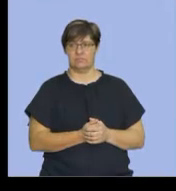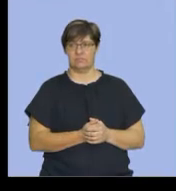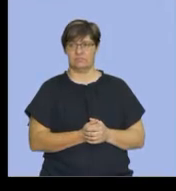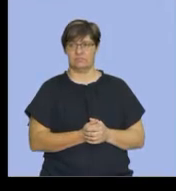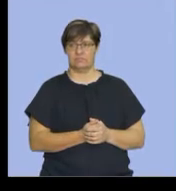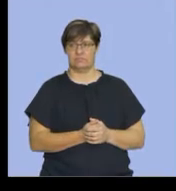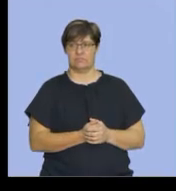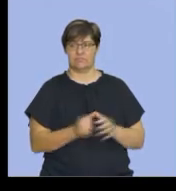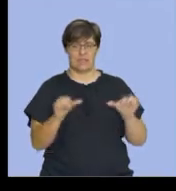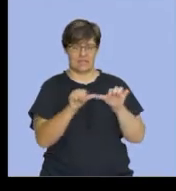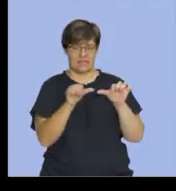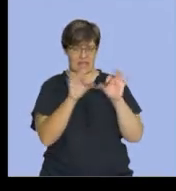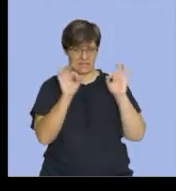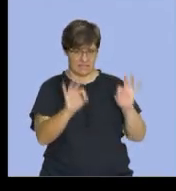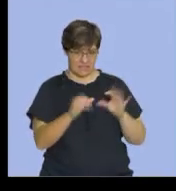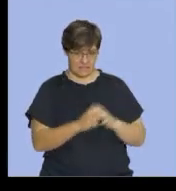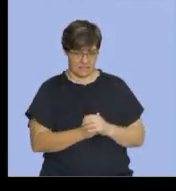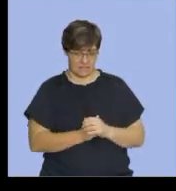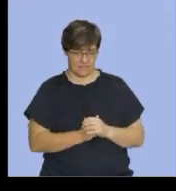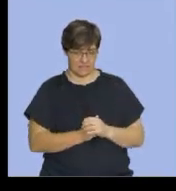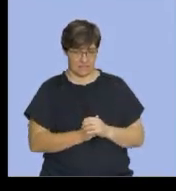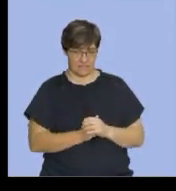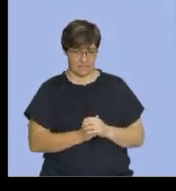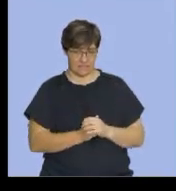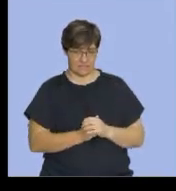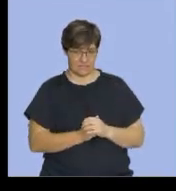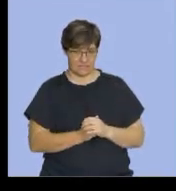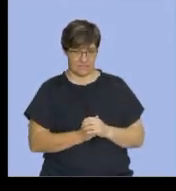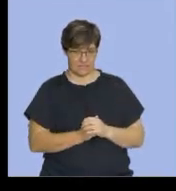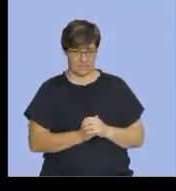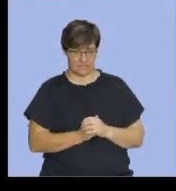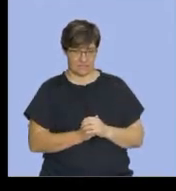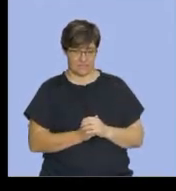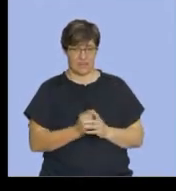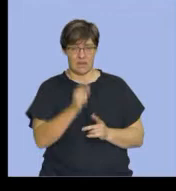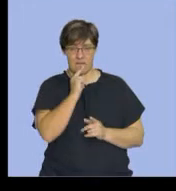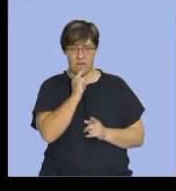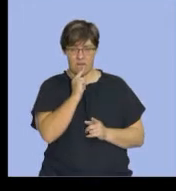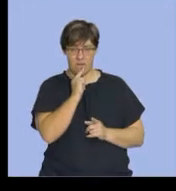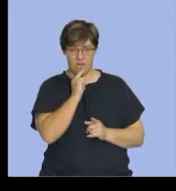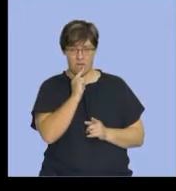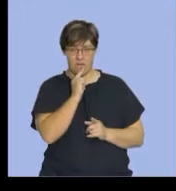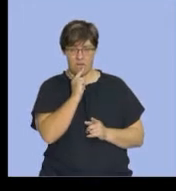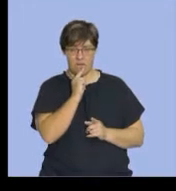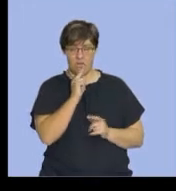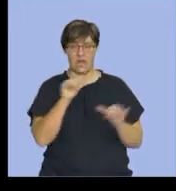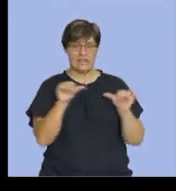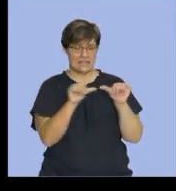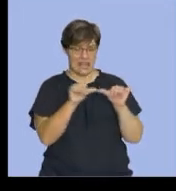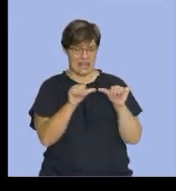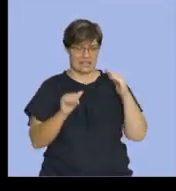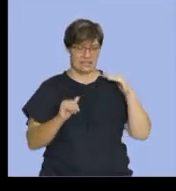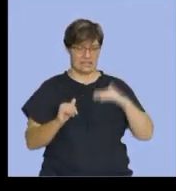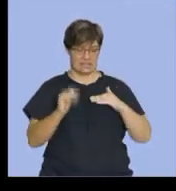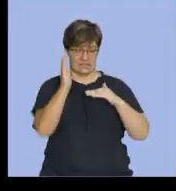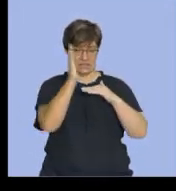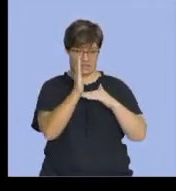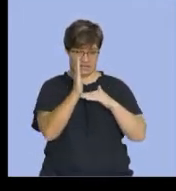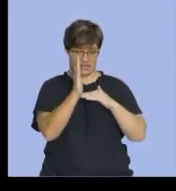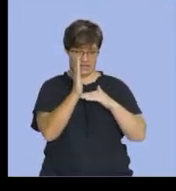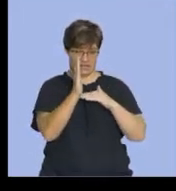We're just going to make it the right size. So there we go. So now we've broken it up into the two sizes. So I can